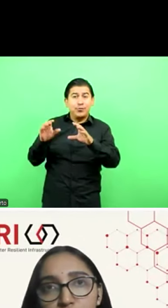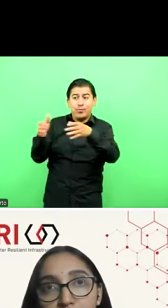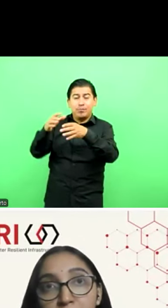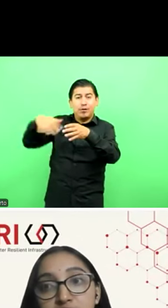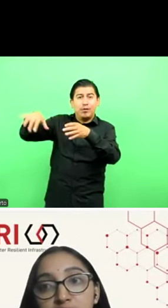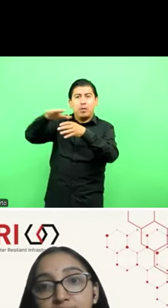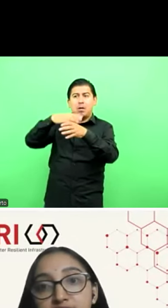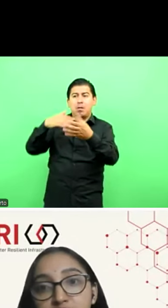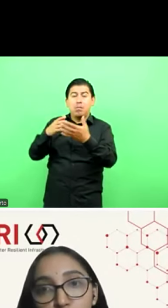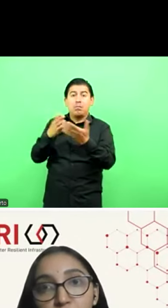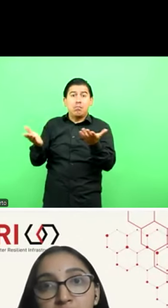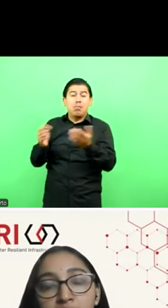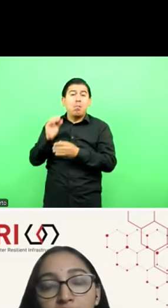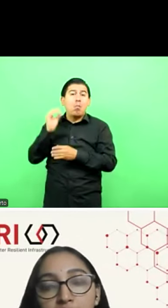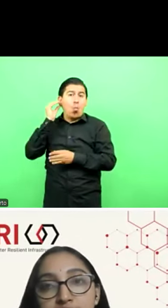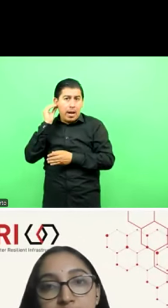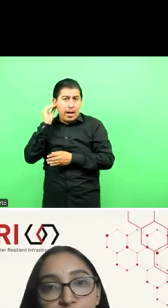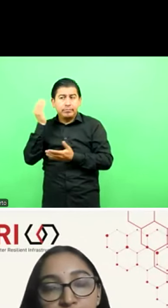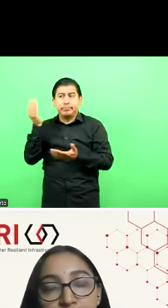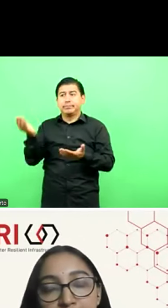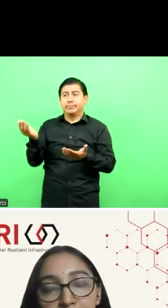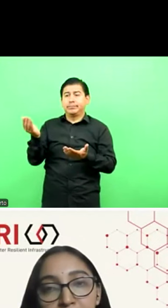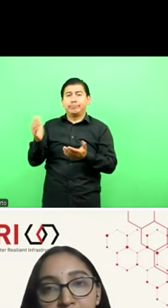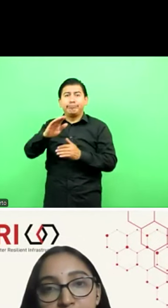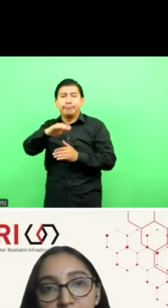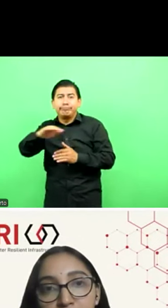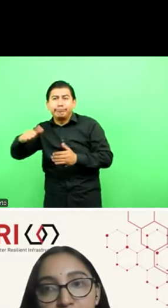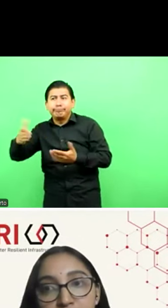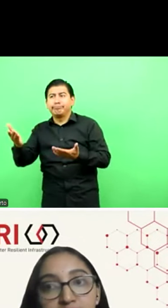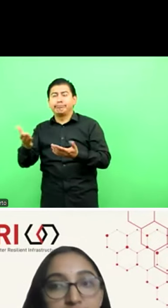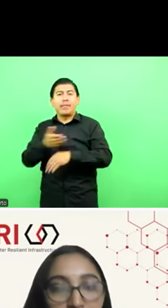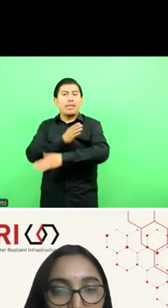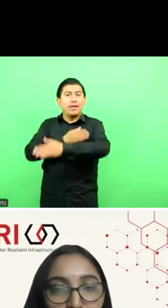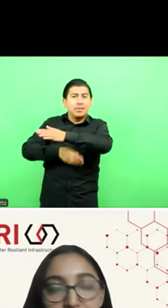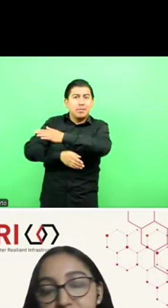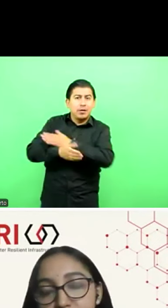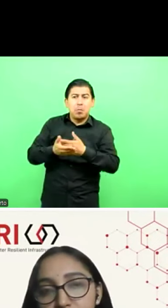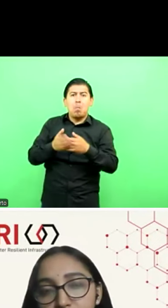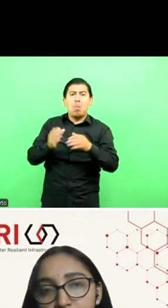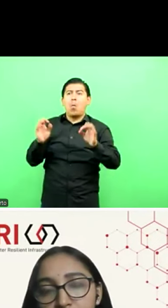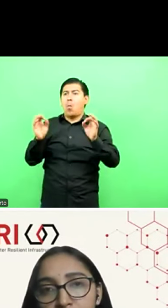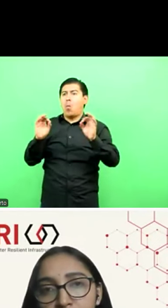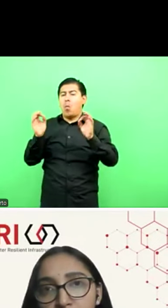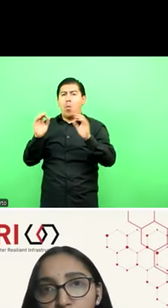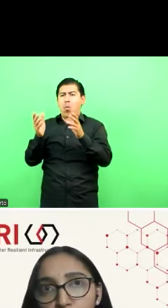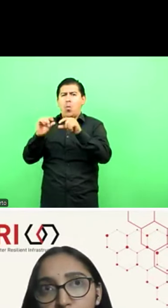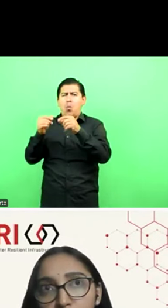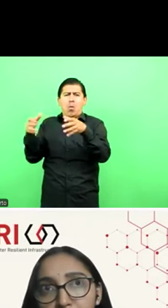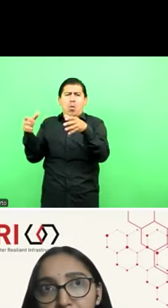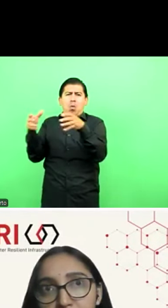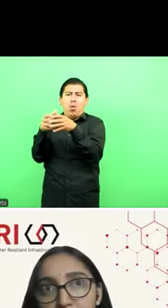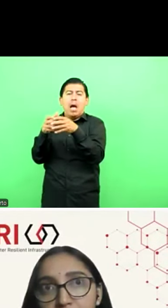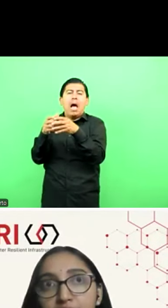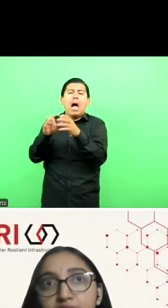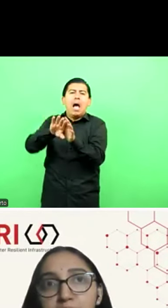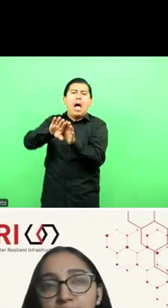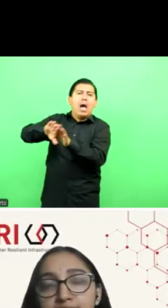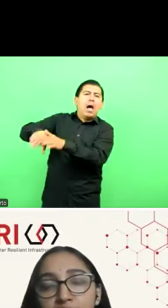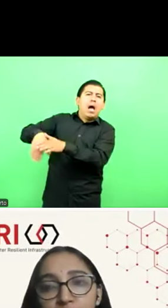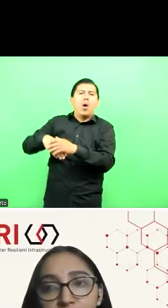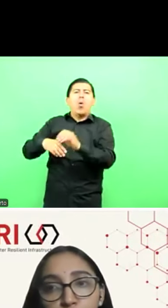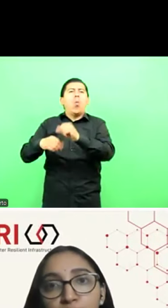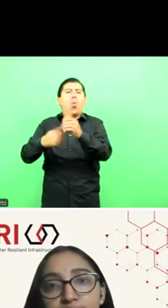the marginalized group, are significantly impacted by this rising heat. Now, it